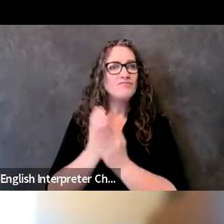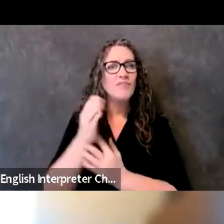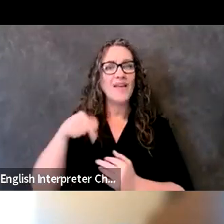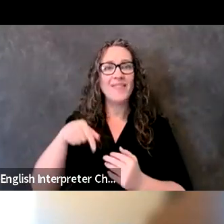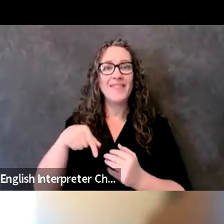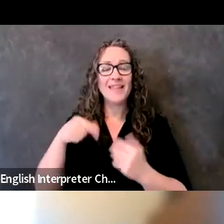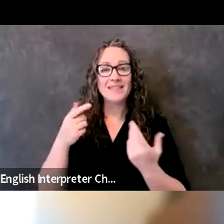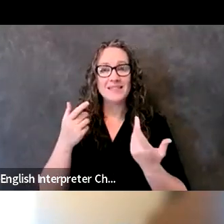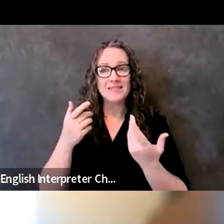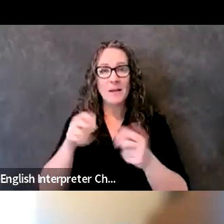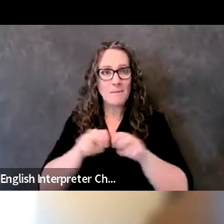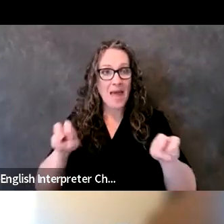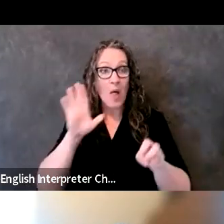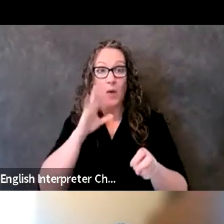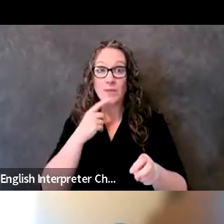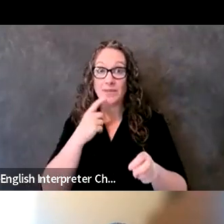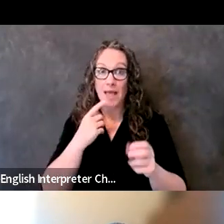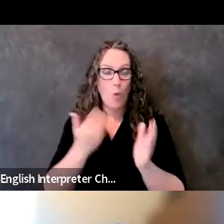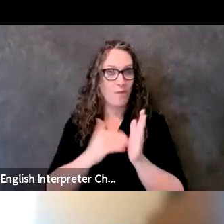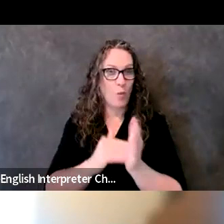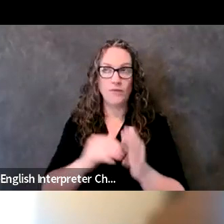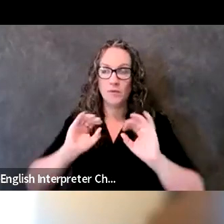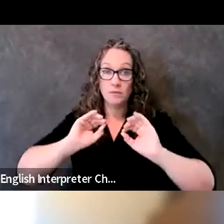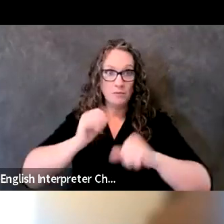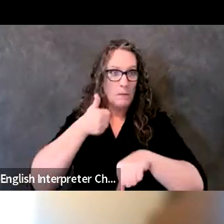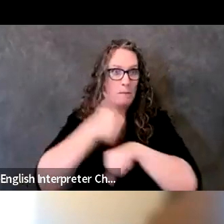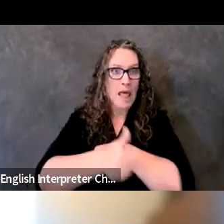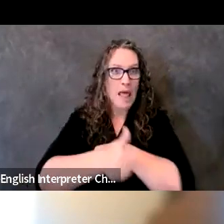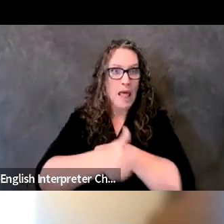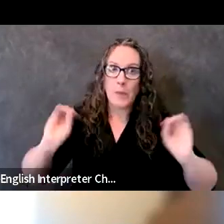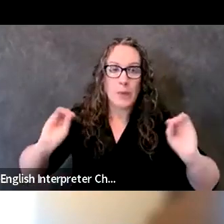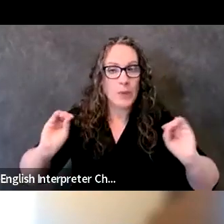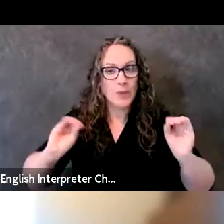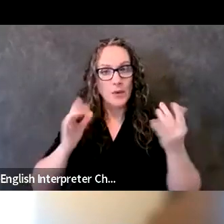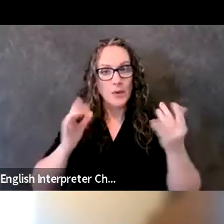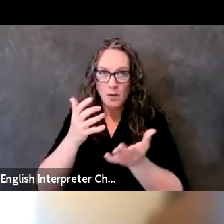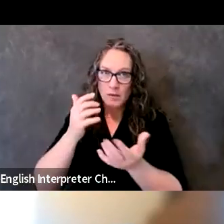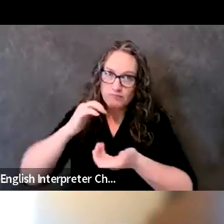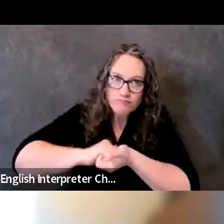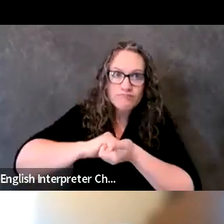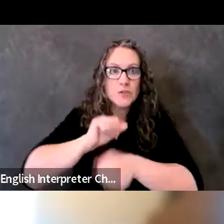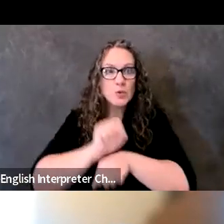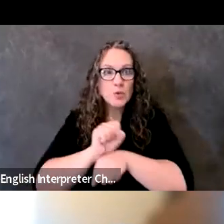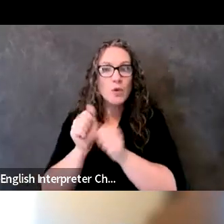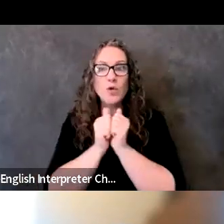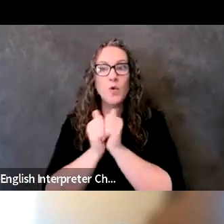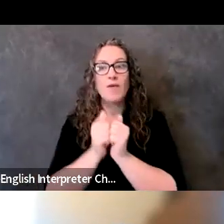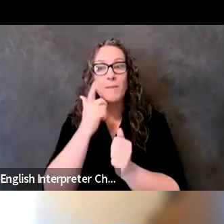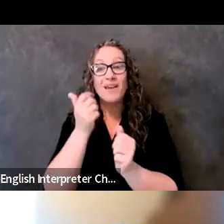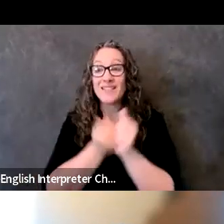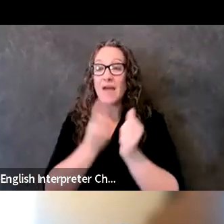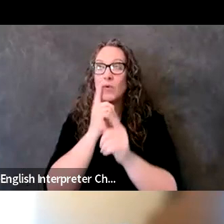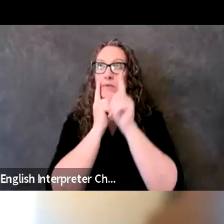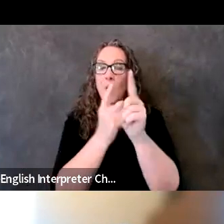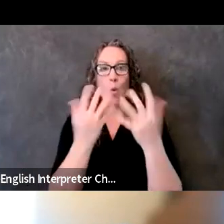no blame. We're all in this together. Let's all help each other be better at this because everybody wants to be better at this.